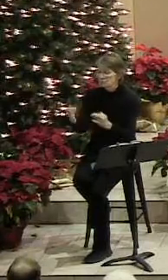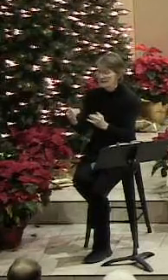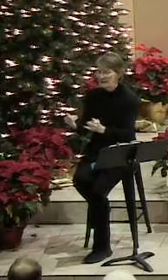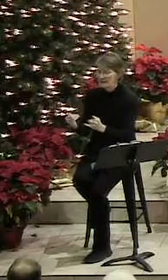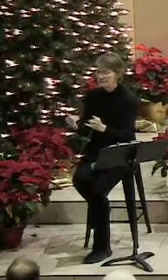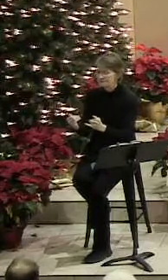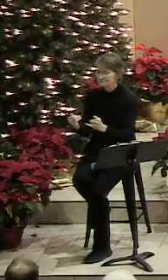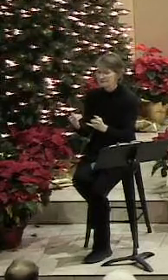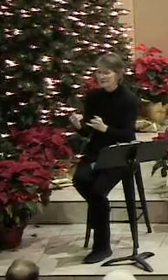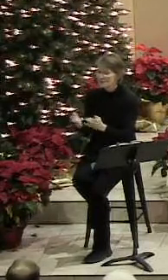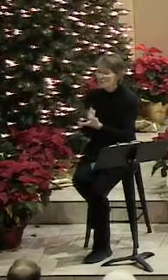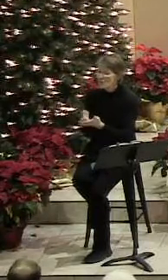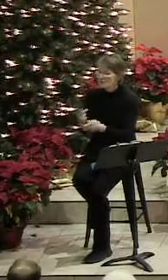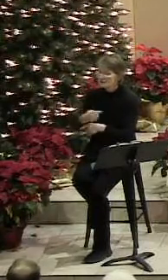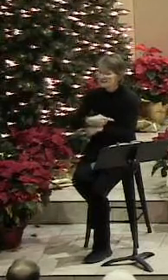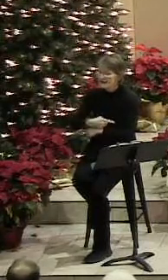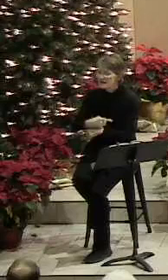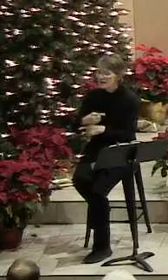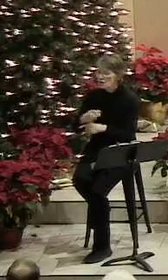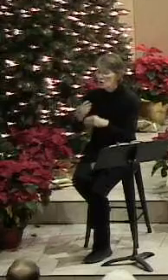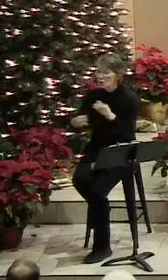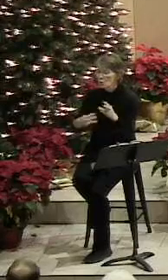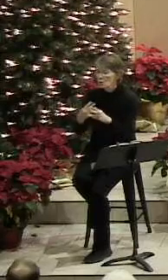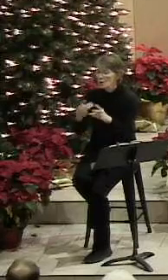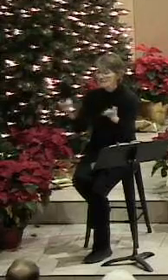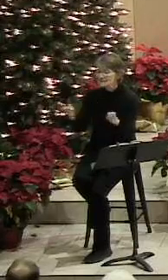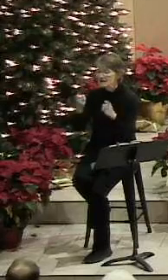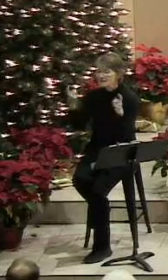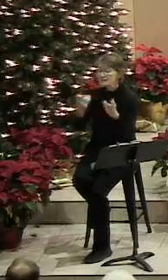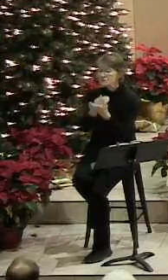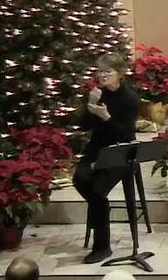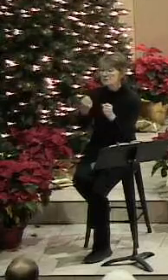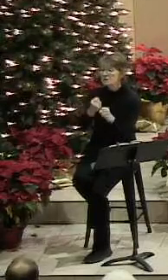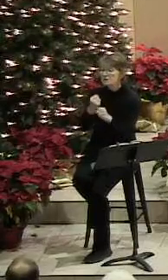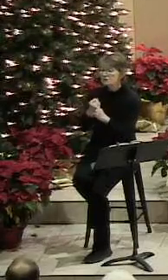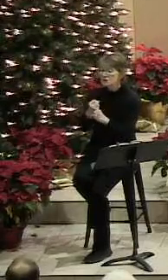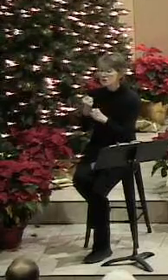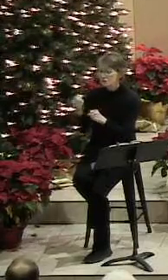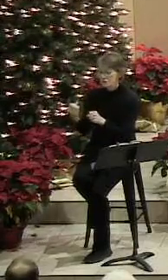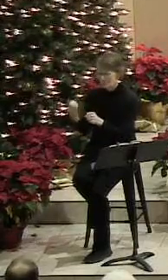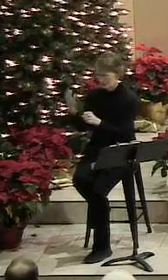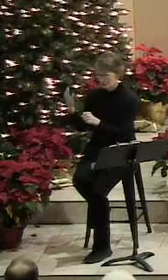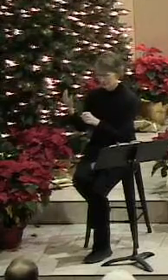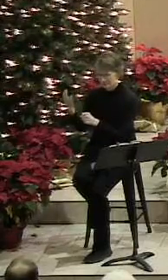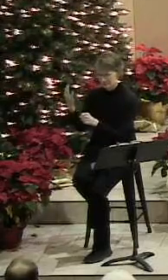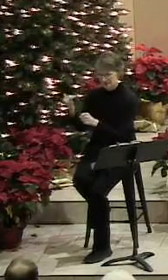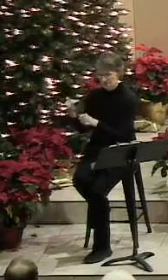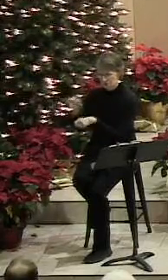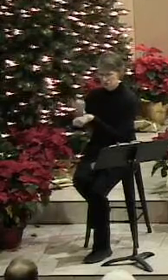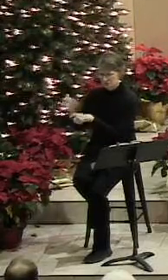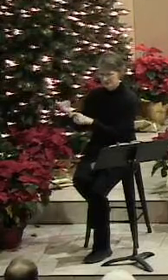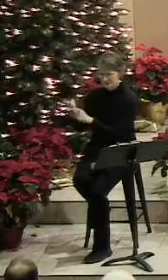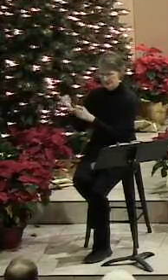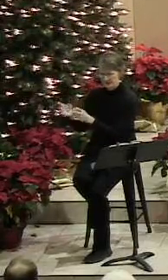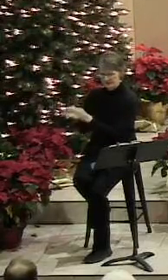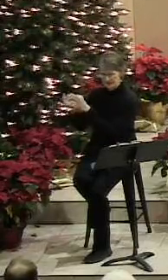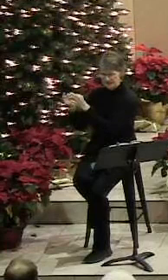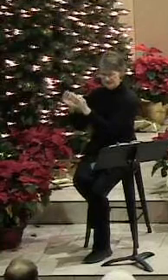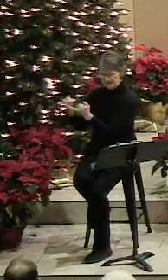Do we just say, well, the world celebrates New Year's Day, so we should celebrate something today? No,